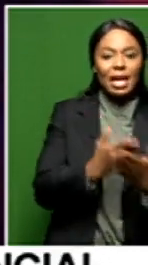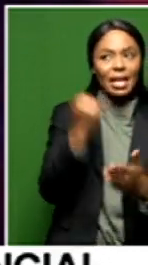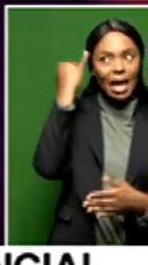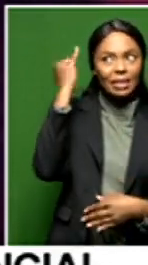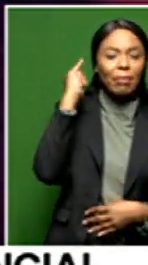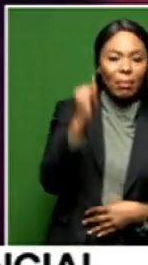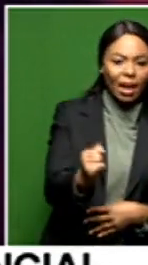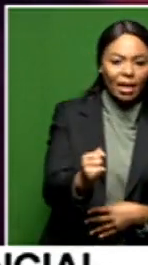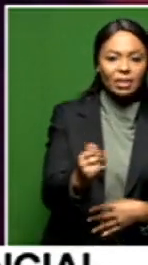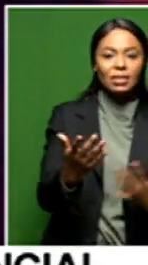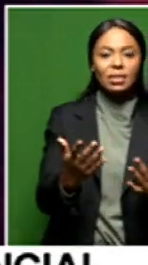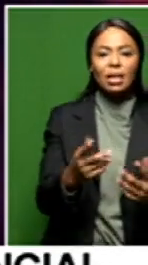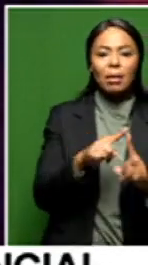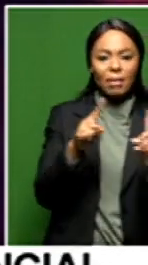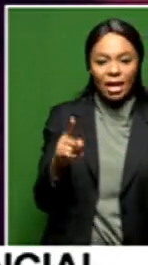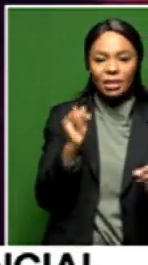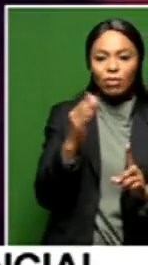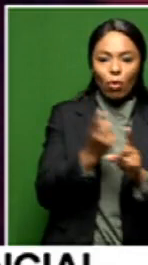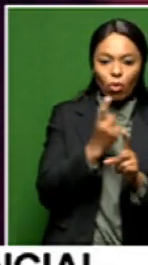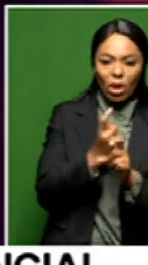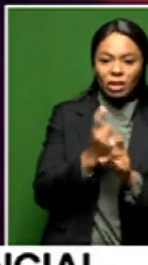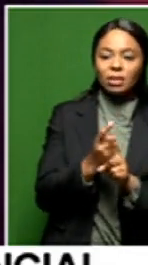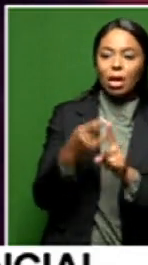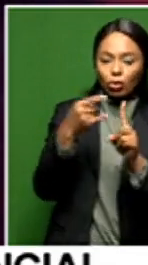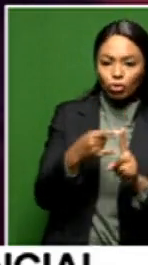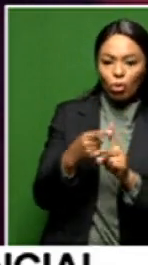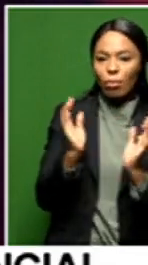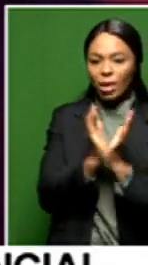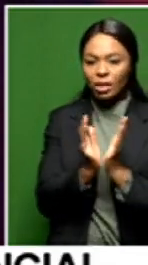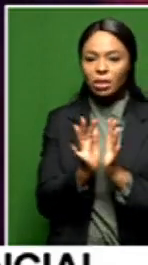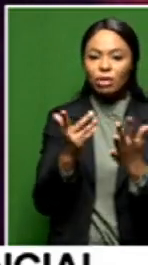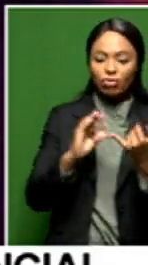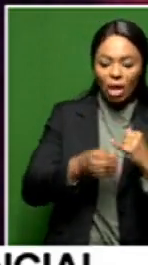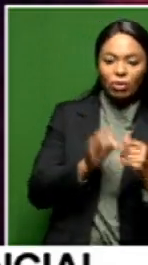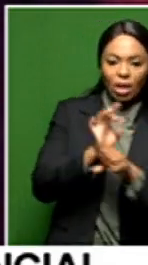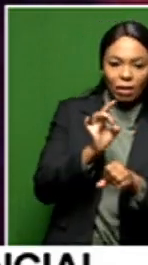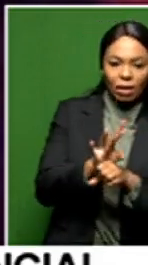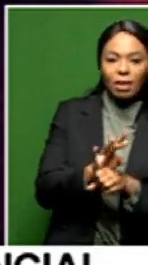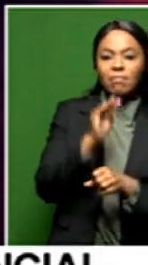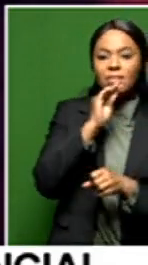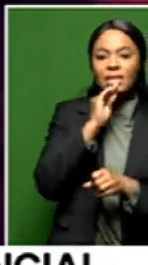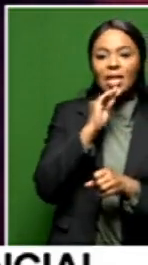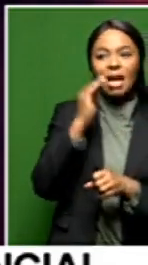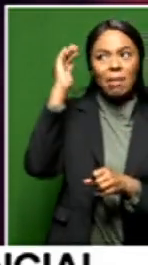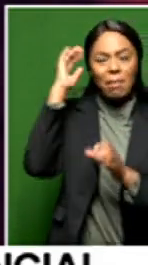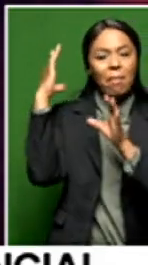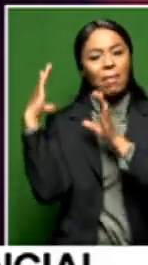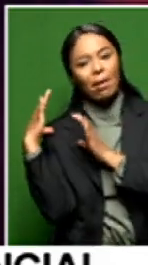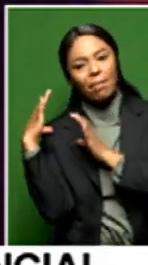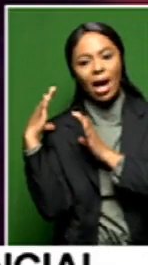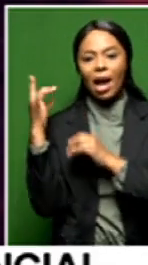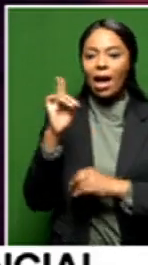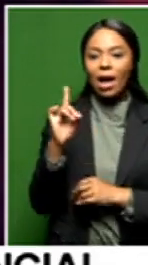calls, homeschooling, trying to make sure that you meet your deliverables at work, sometimes you don't have the mental capacity or ability